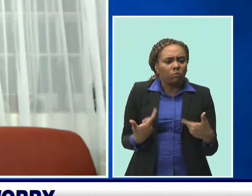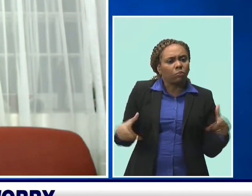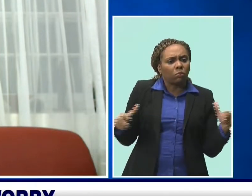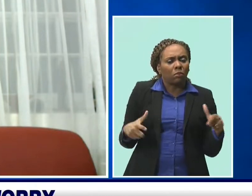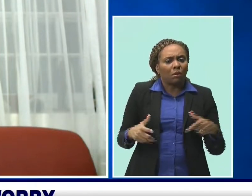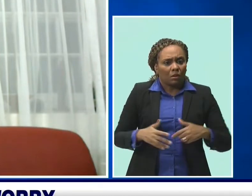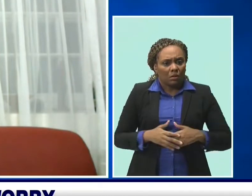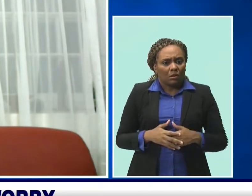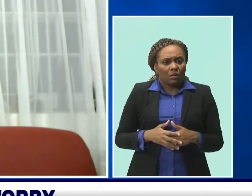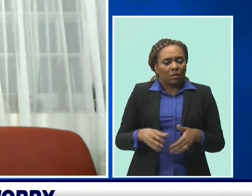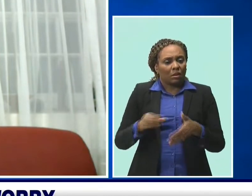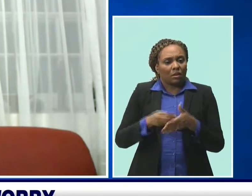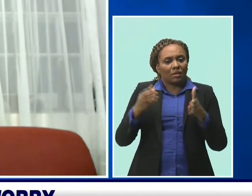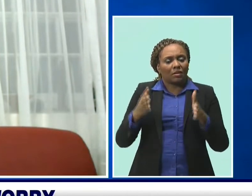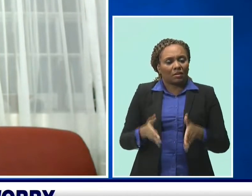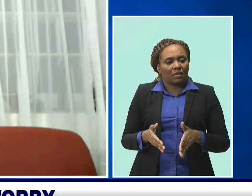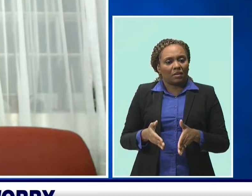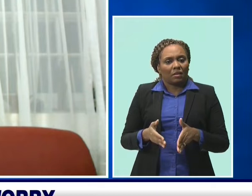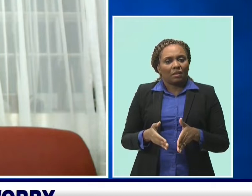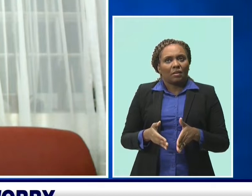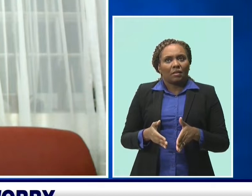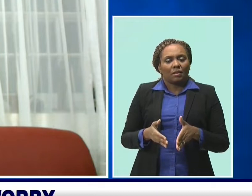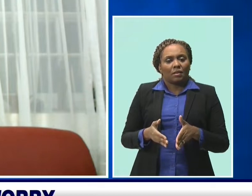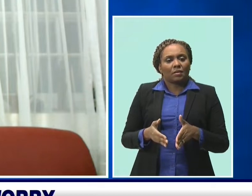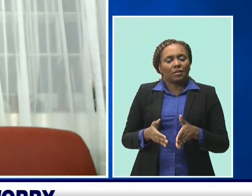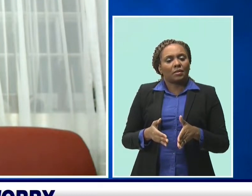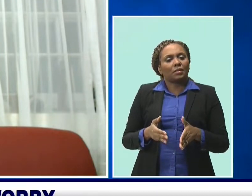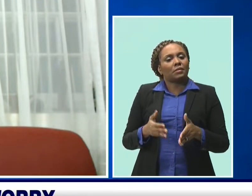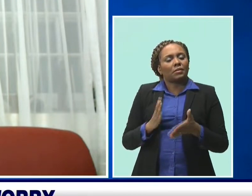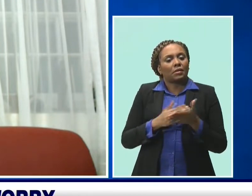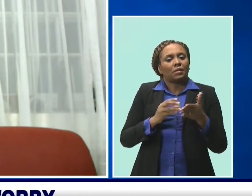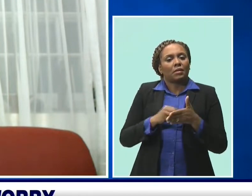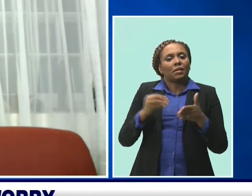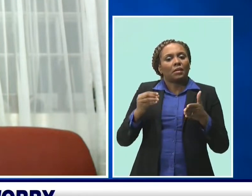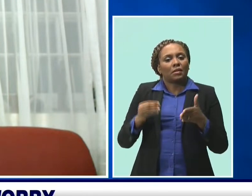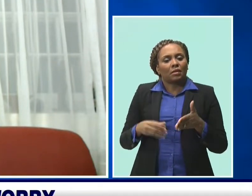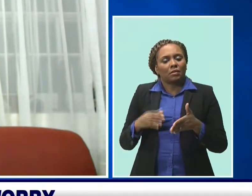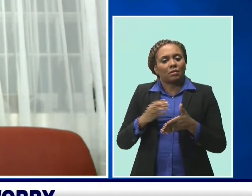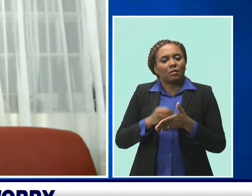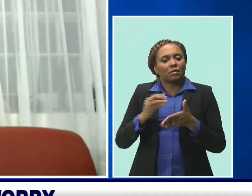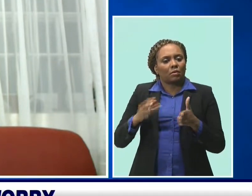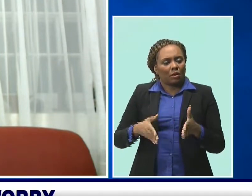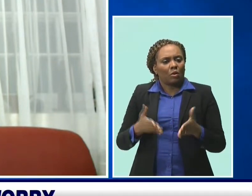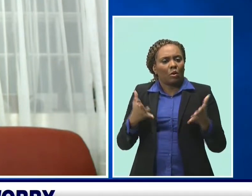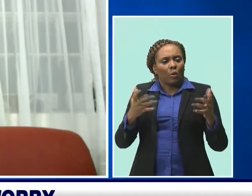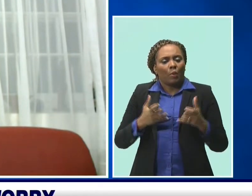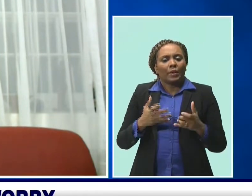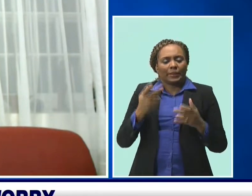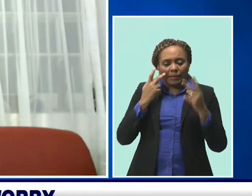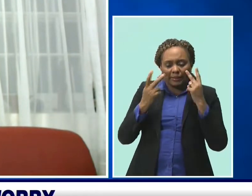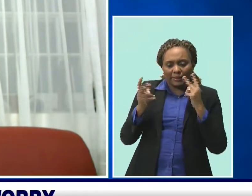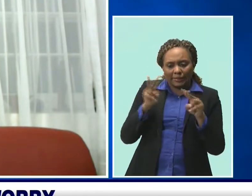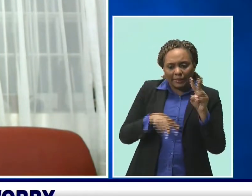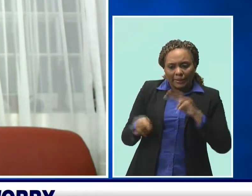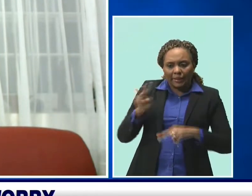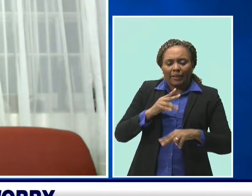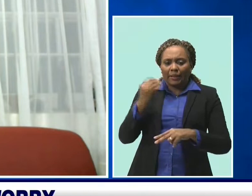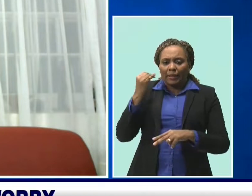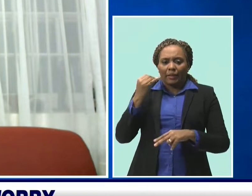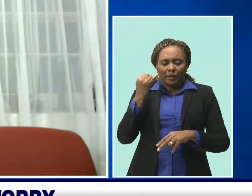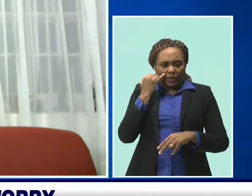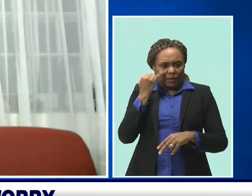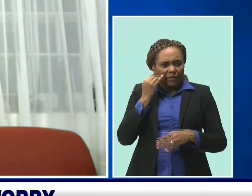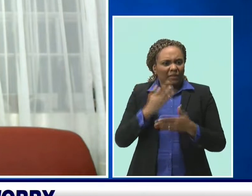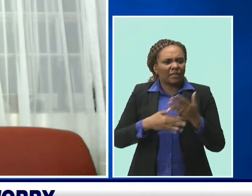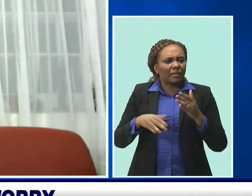cohort of students who attend the youth gym at the Heart and Stroke Foundation, we're going to now look at seeing whether they have gained weight